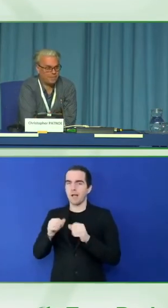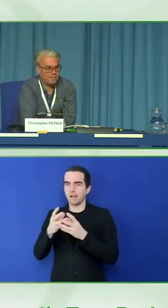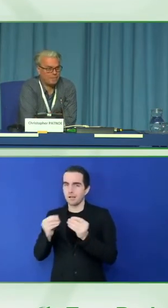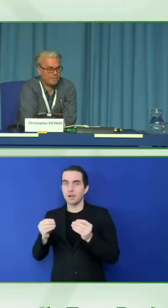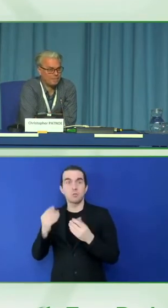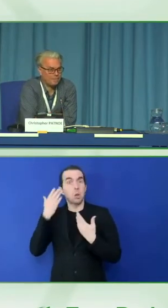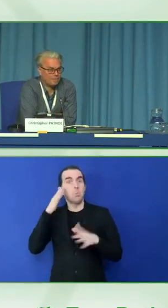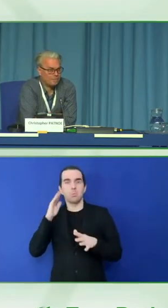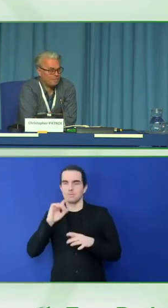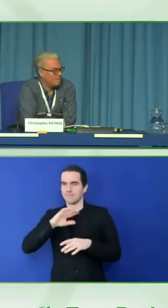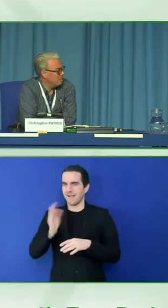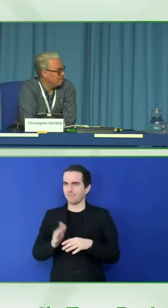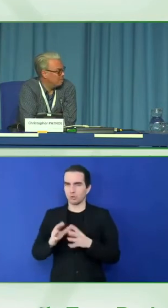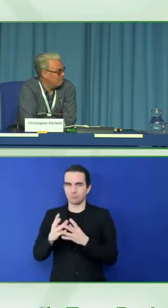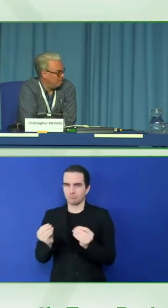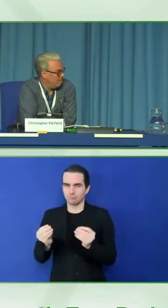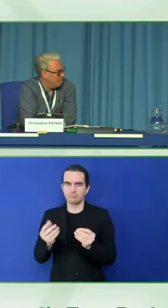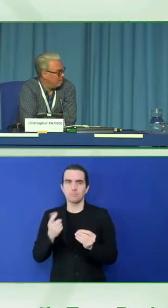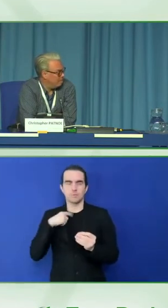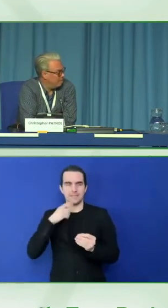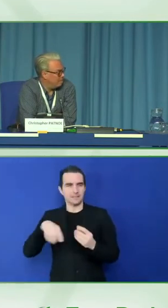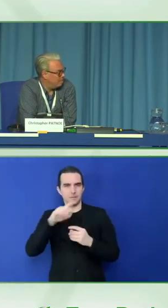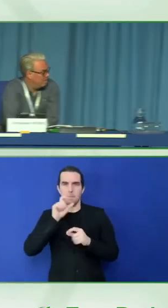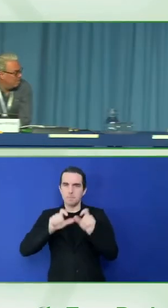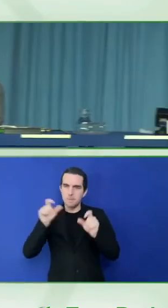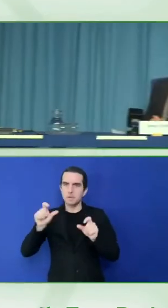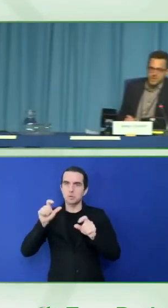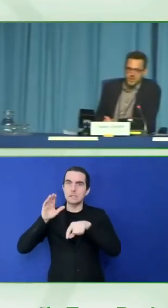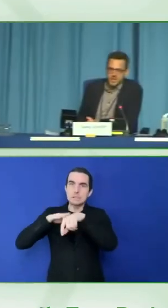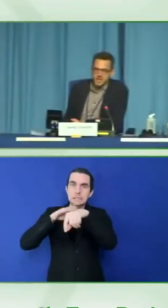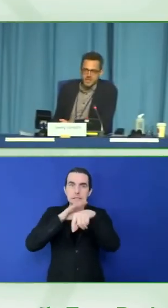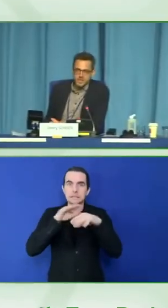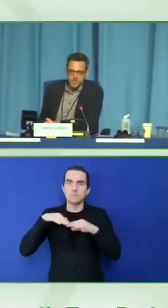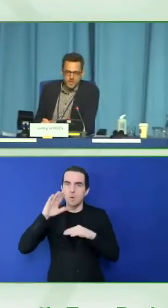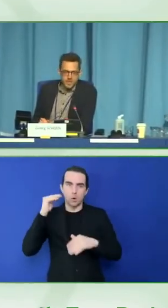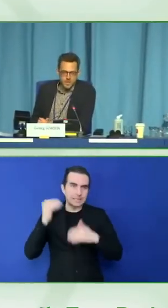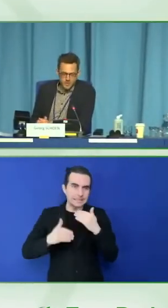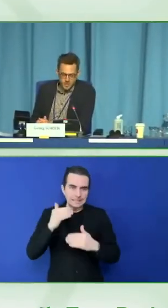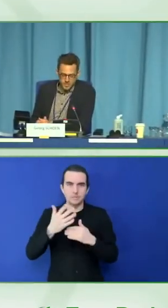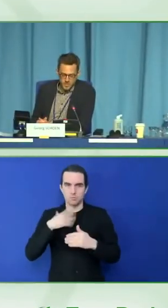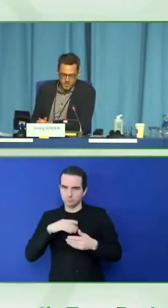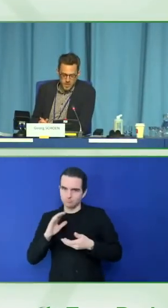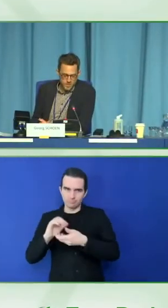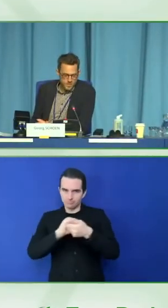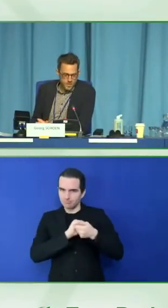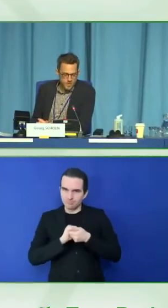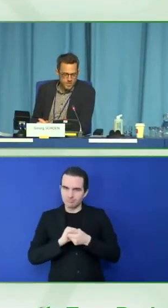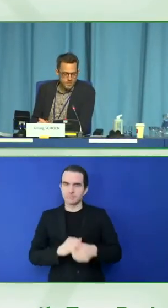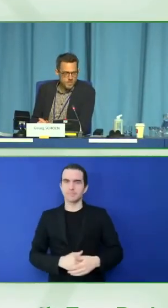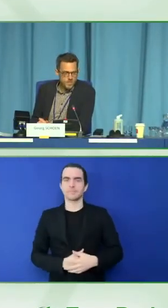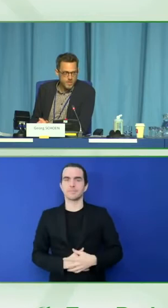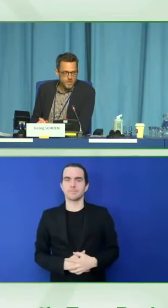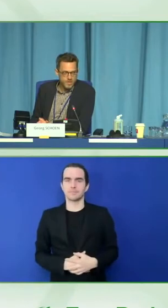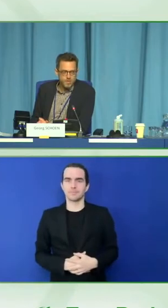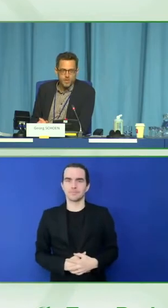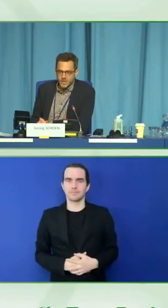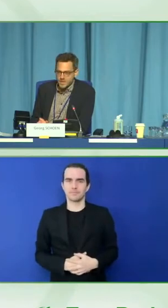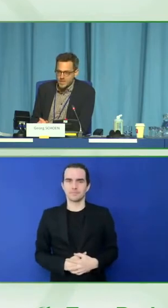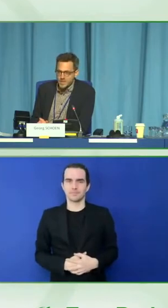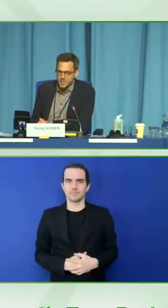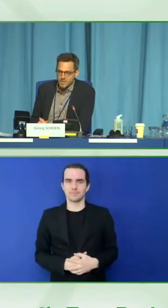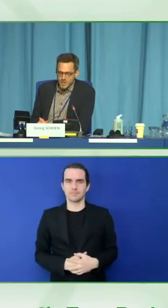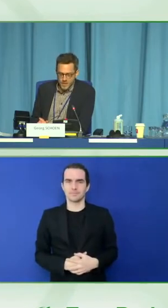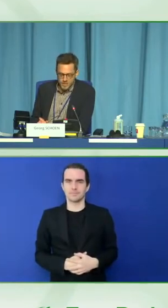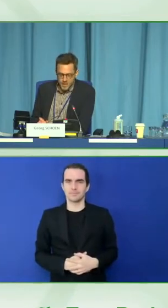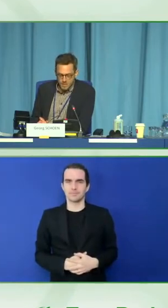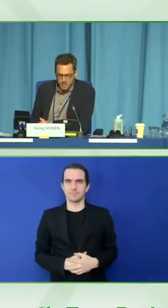Thank you, Christopher. And I think your presence here is a demonstration of of